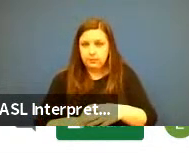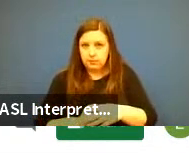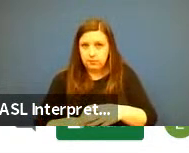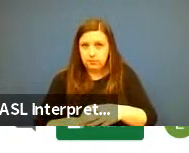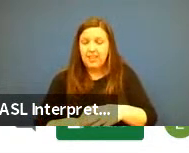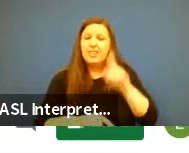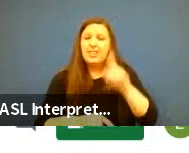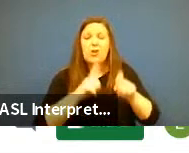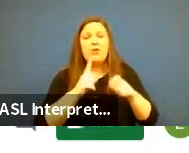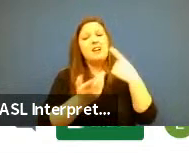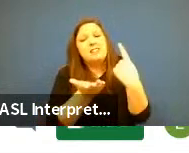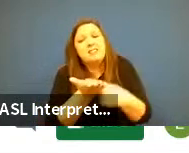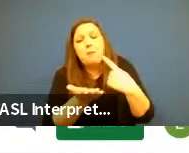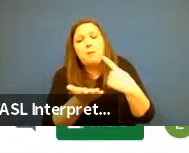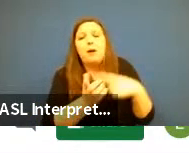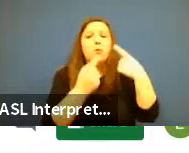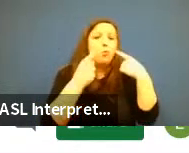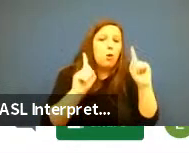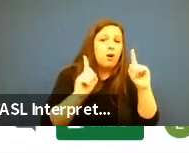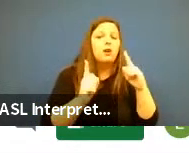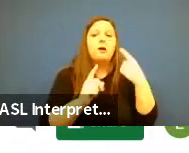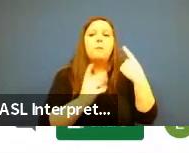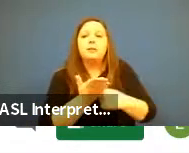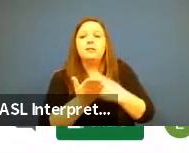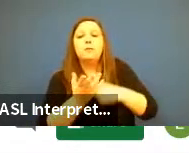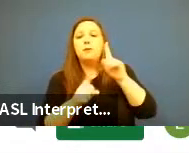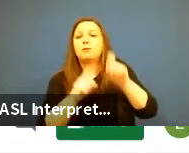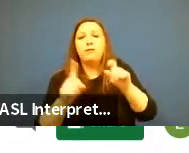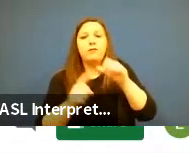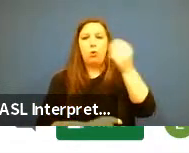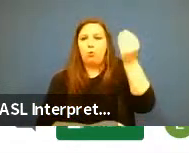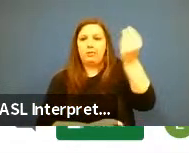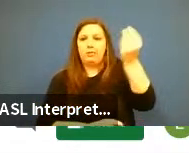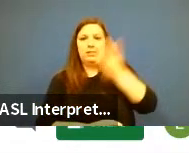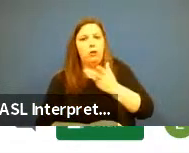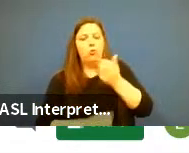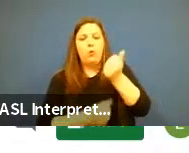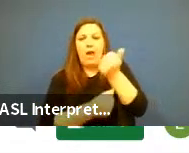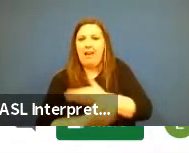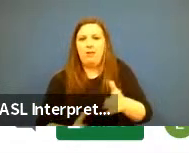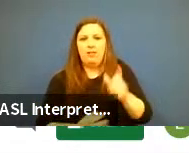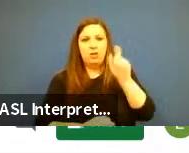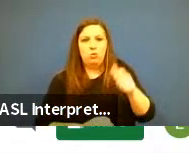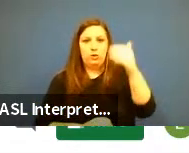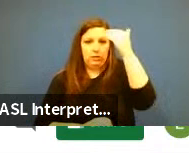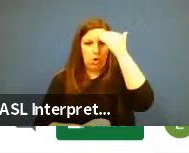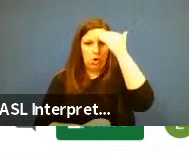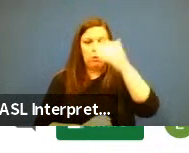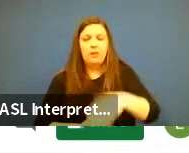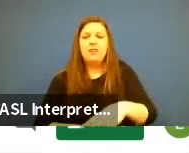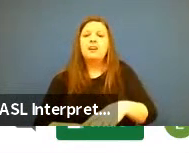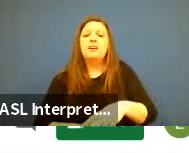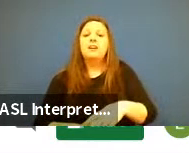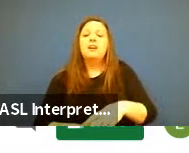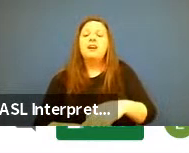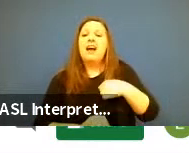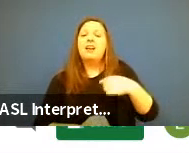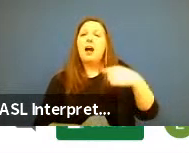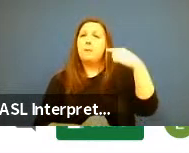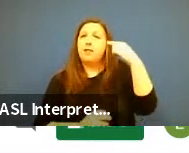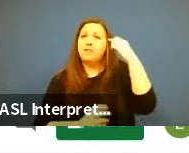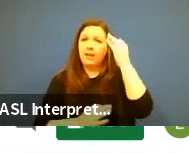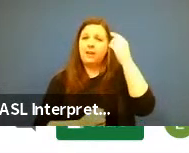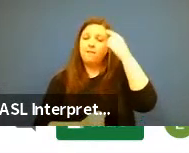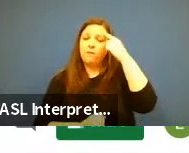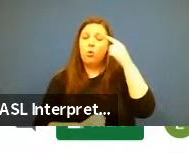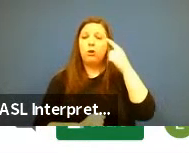and sometimes surveys not going to tell you everything that you need to know. And I'm thinking that it wouldn't for this particular what we are